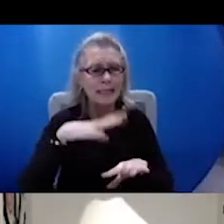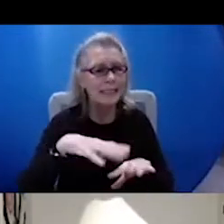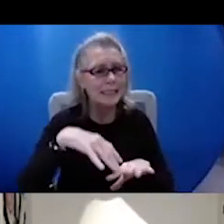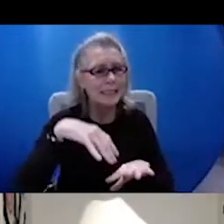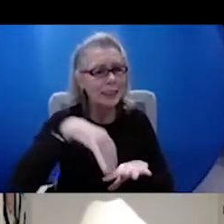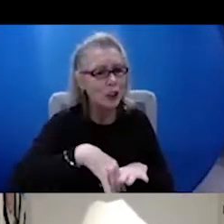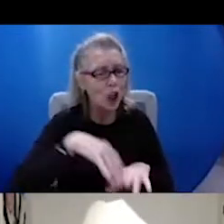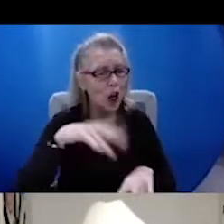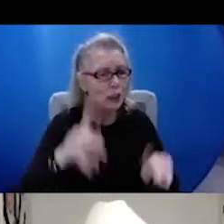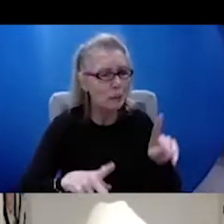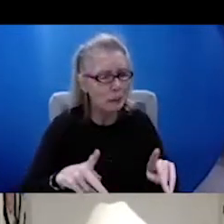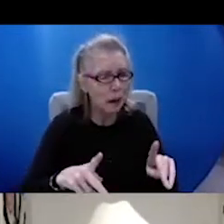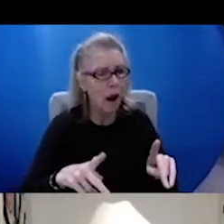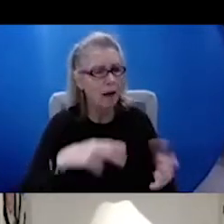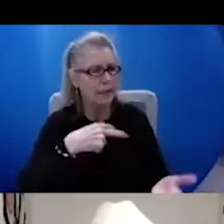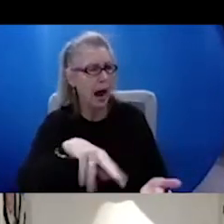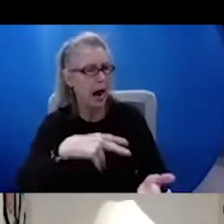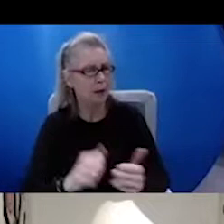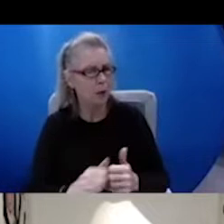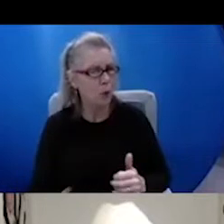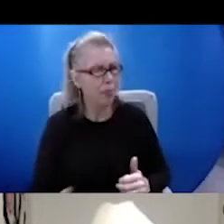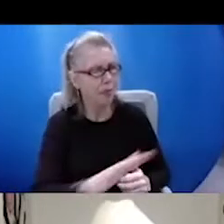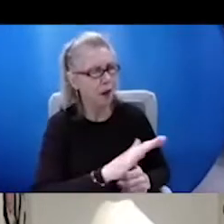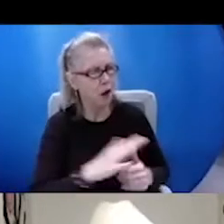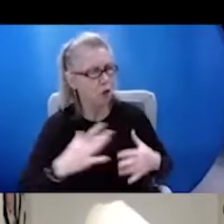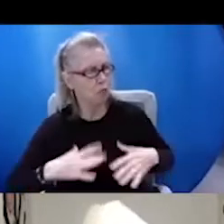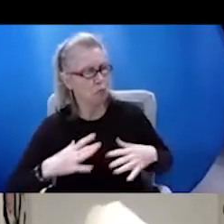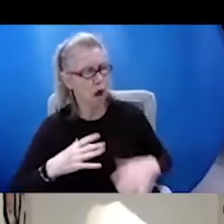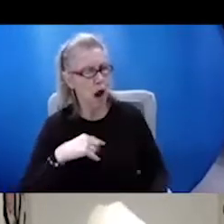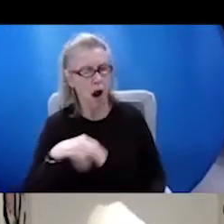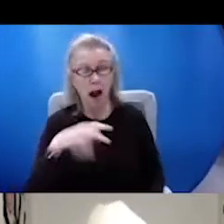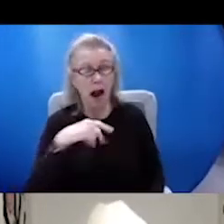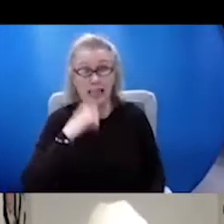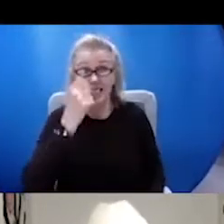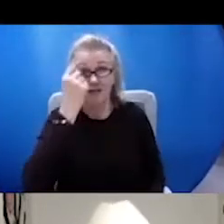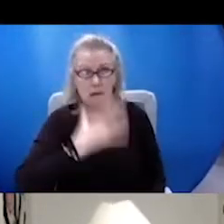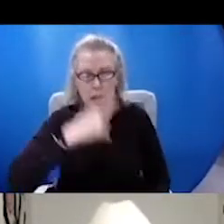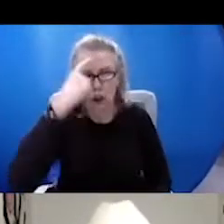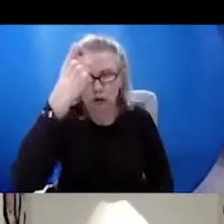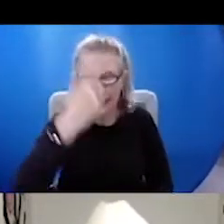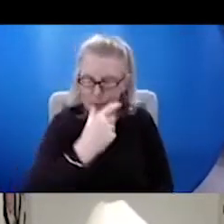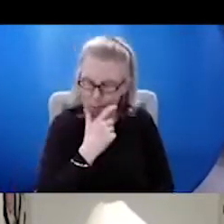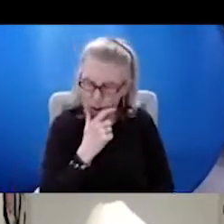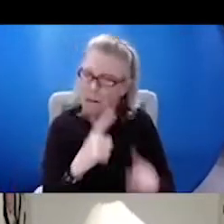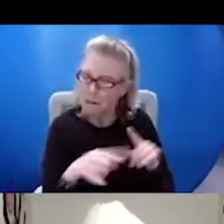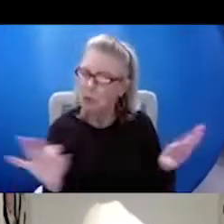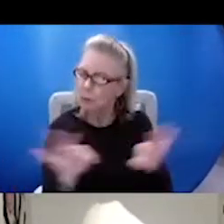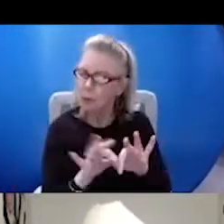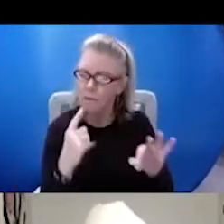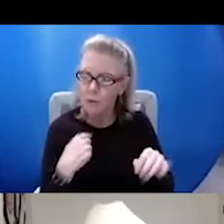And so I didn't quite understand what the dream was, and it was important for me to remember.